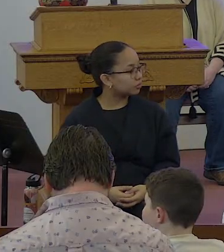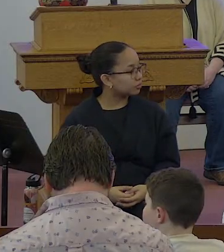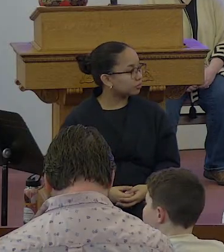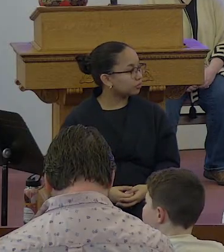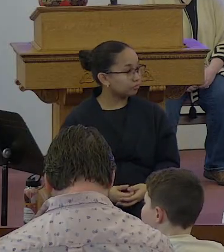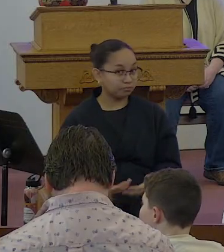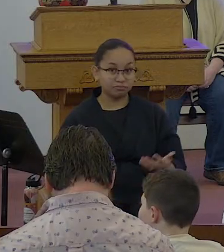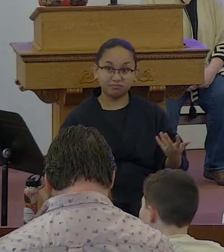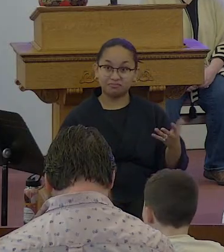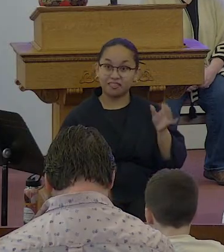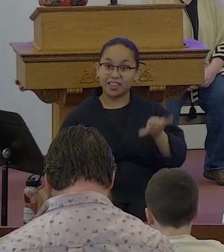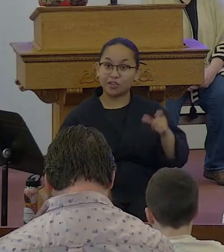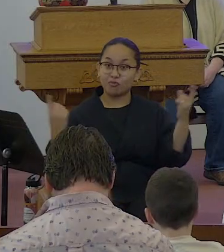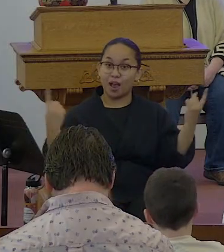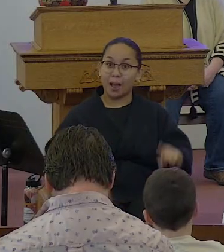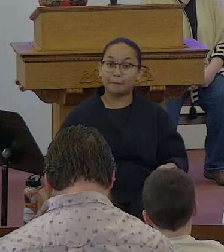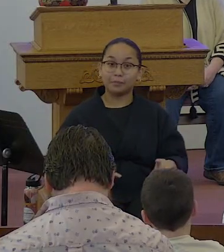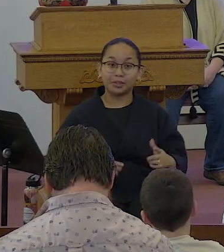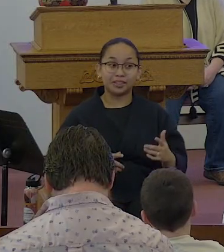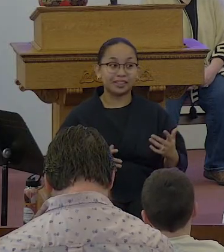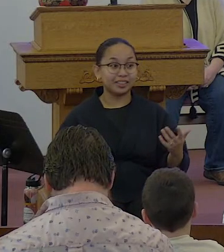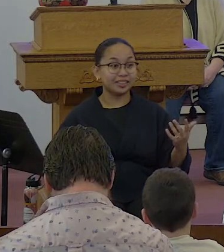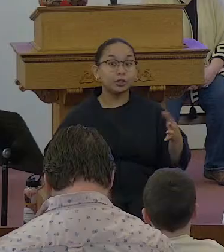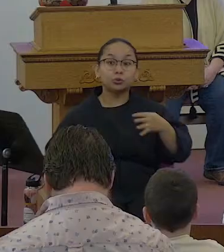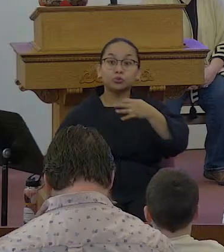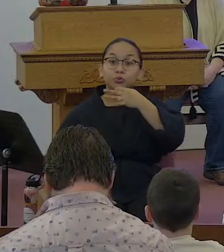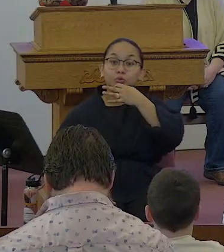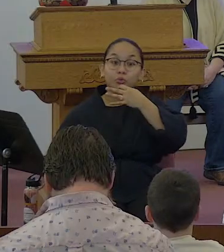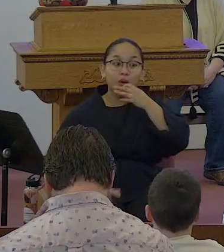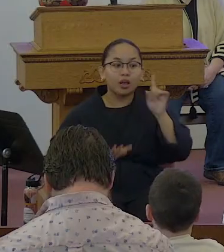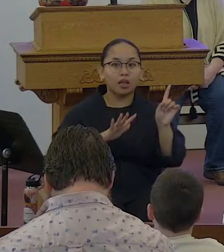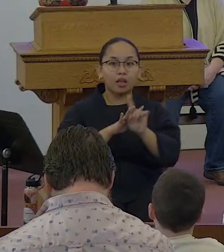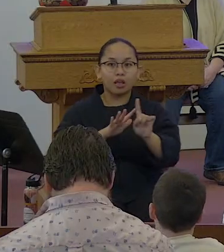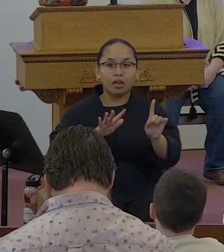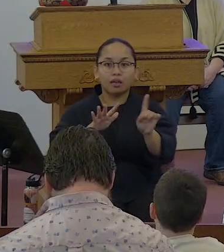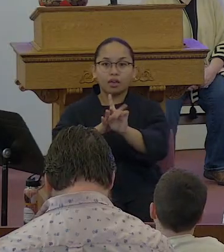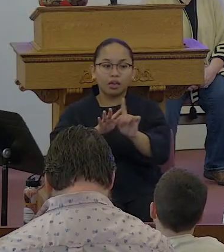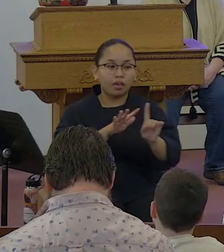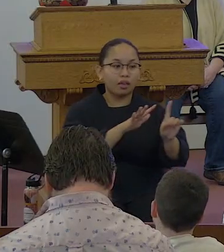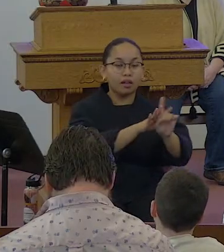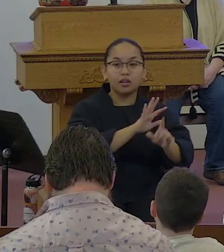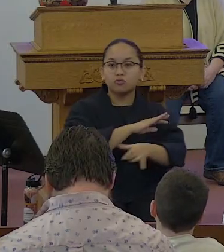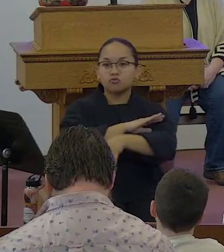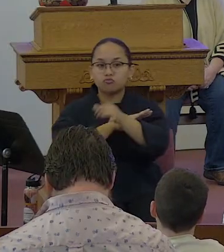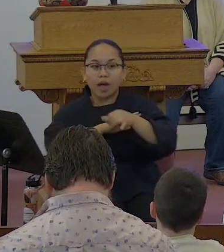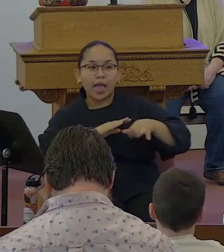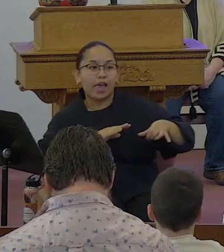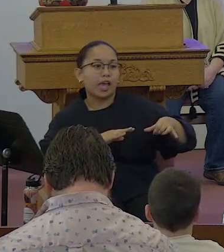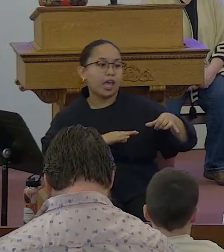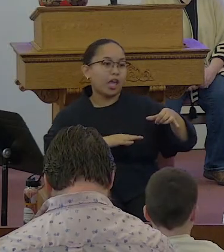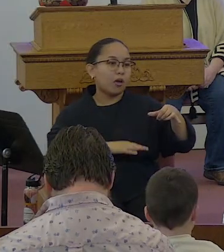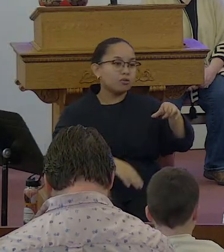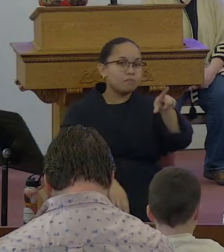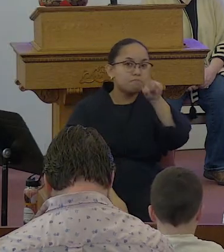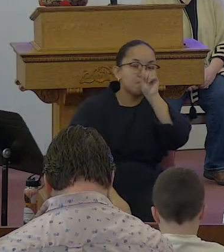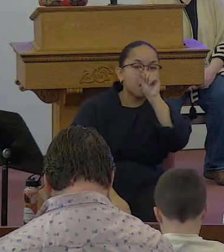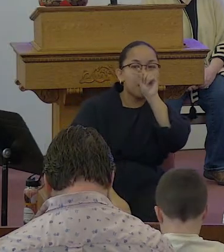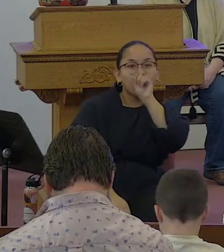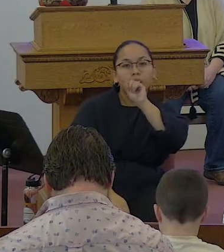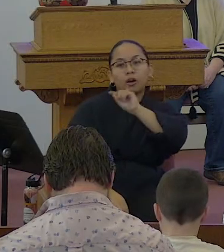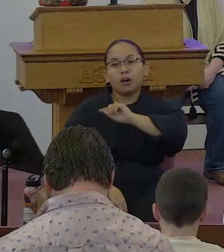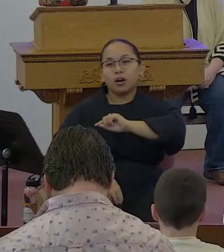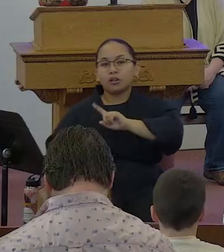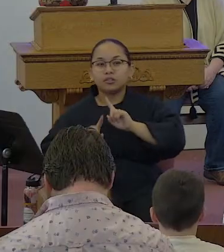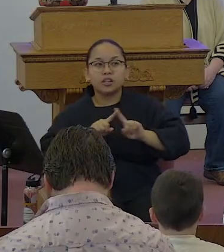And that's exactly what happened, all right. Pretty soon, there were more whales and catfish and mockingbirds and